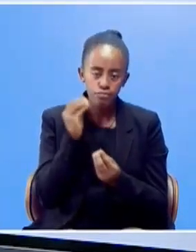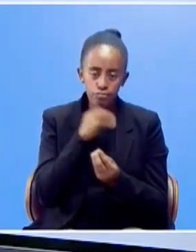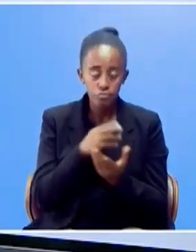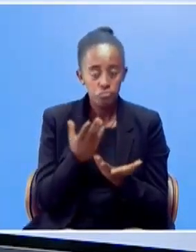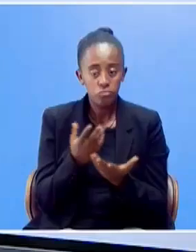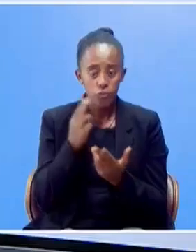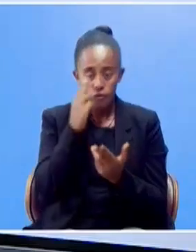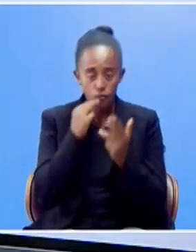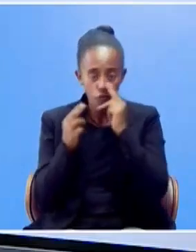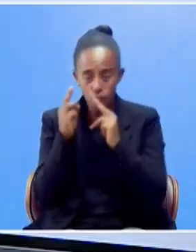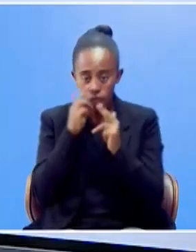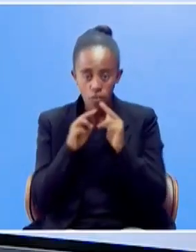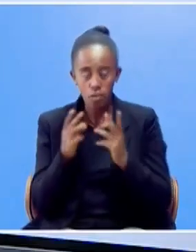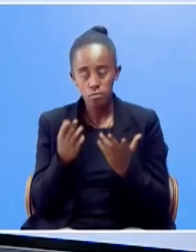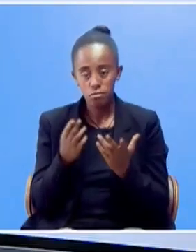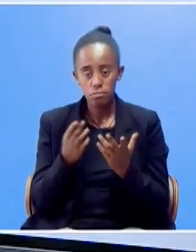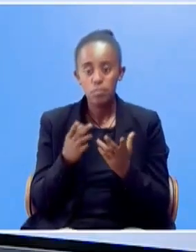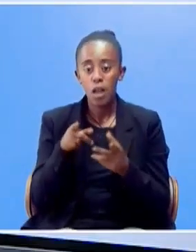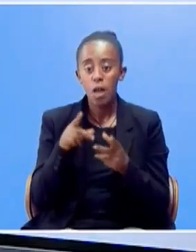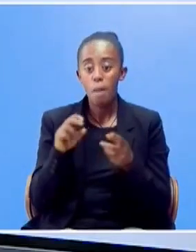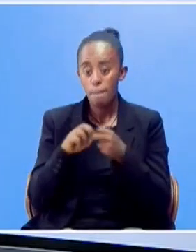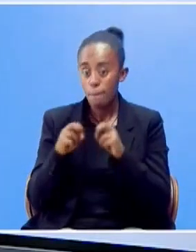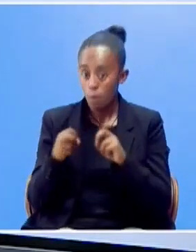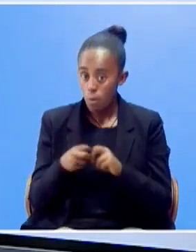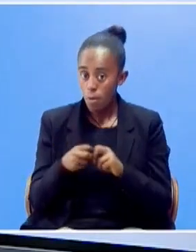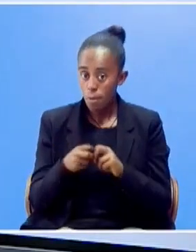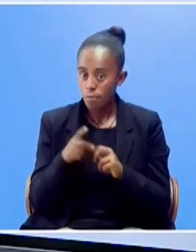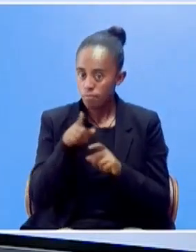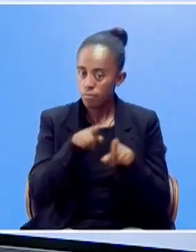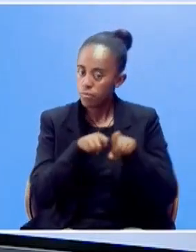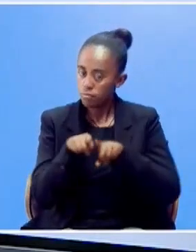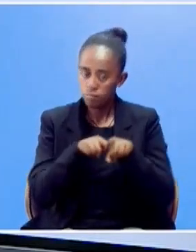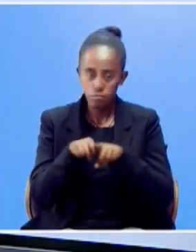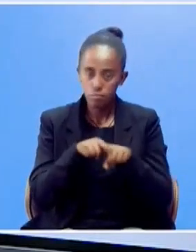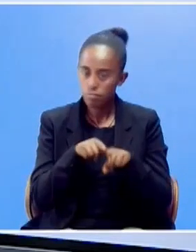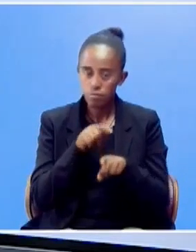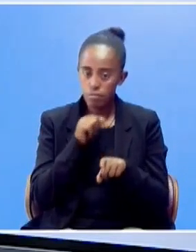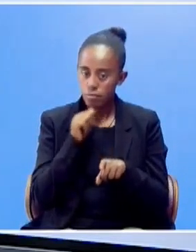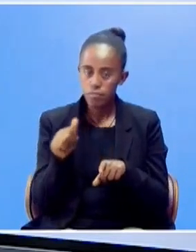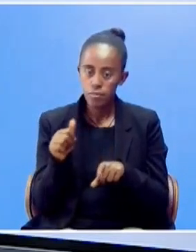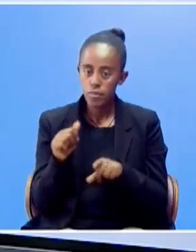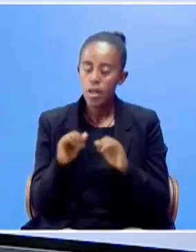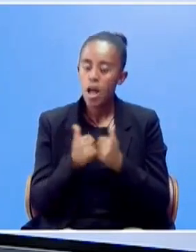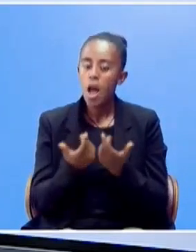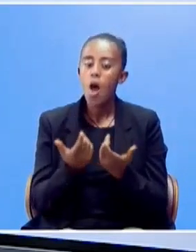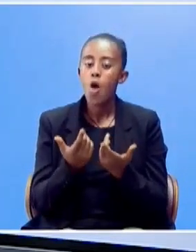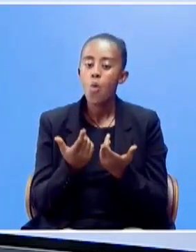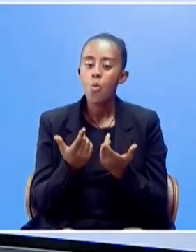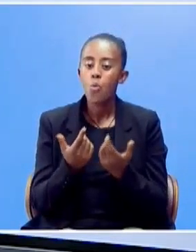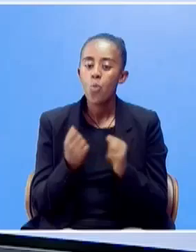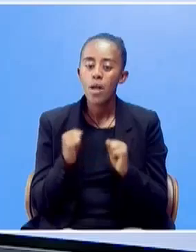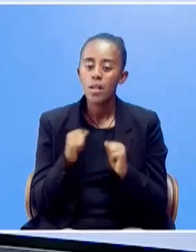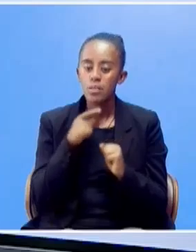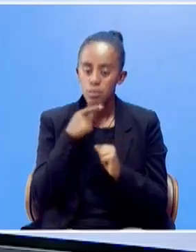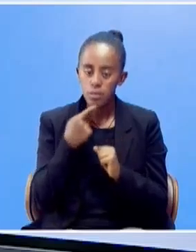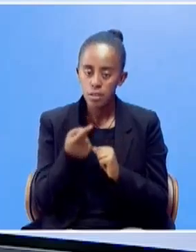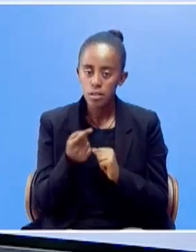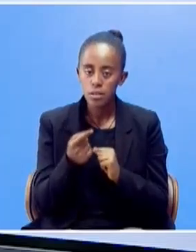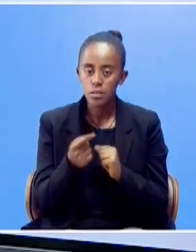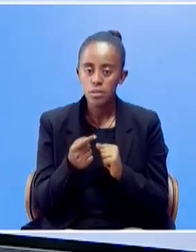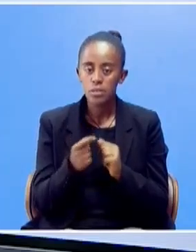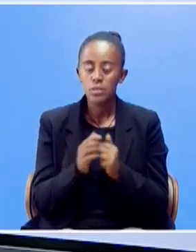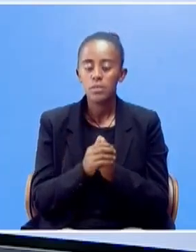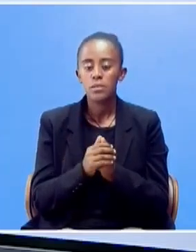it's fun, but there is also a problem. So I don't have to agree with this. So how could I say? I prefer this one.